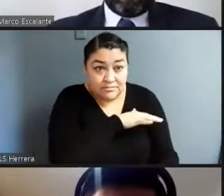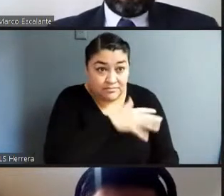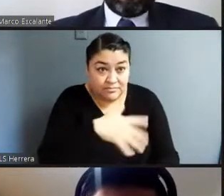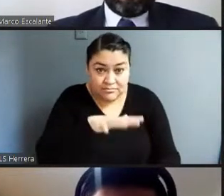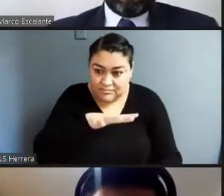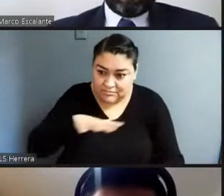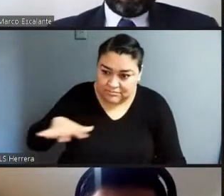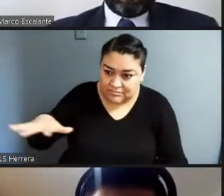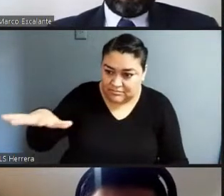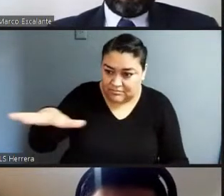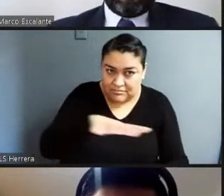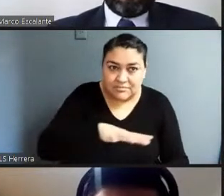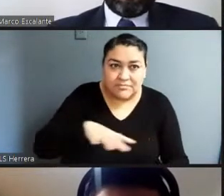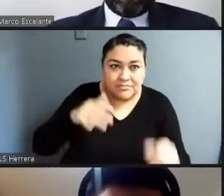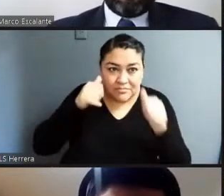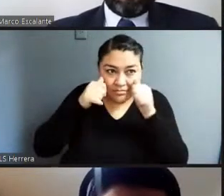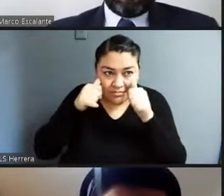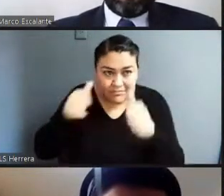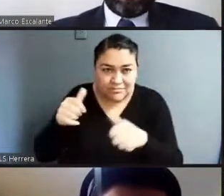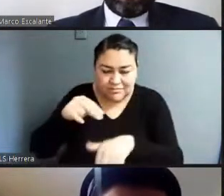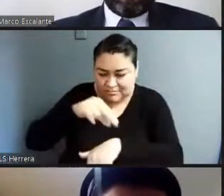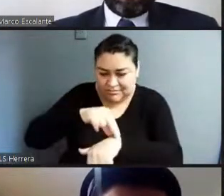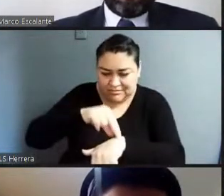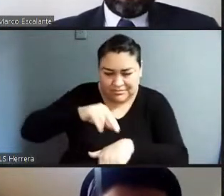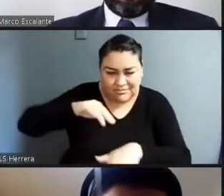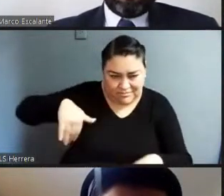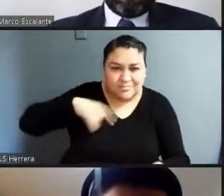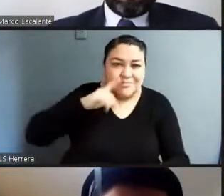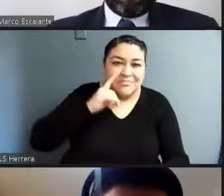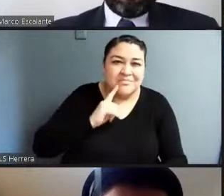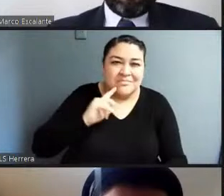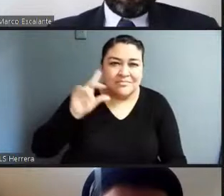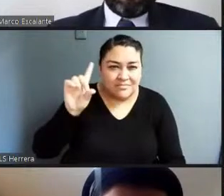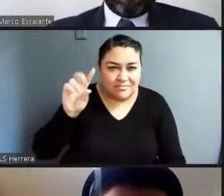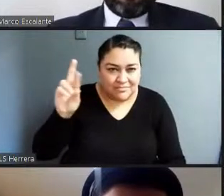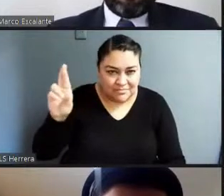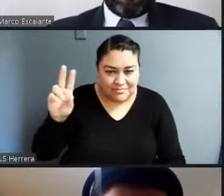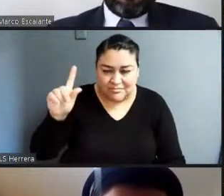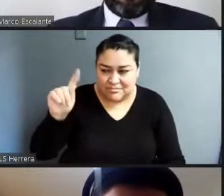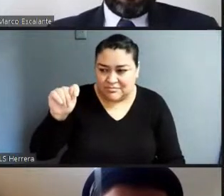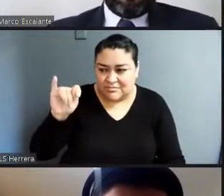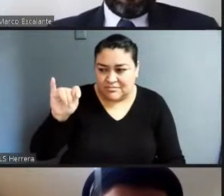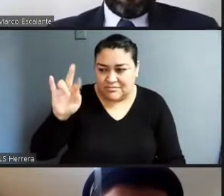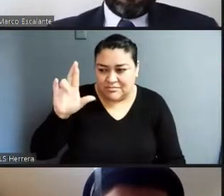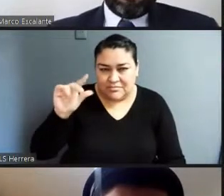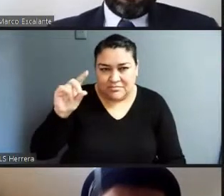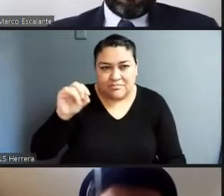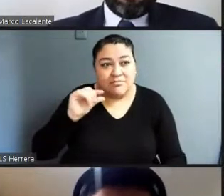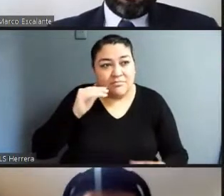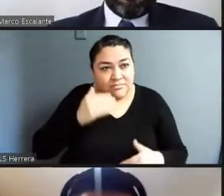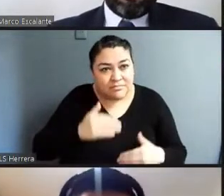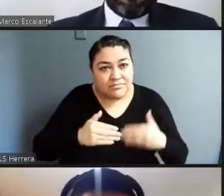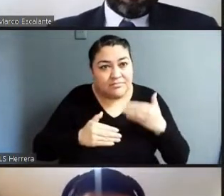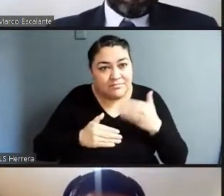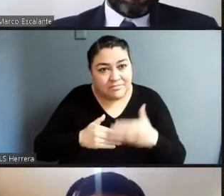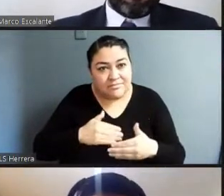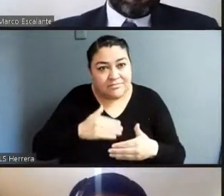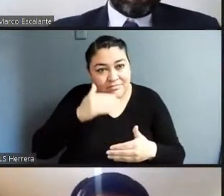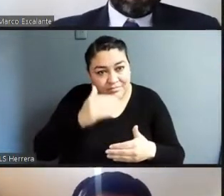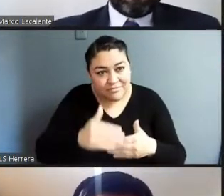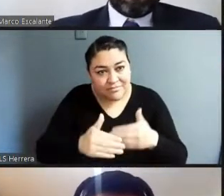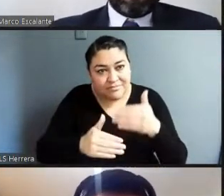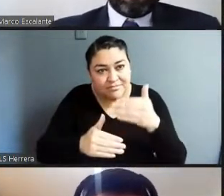the population. This curricular update that mentioned by Dr. Tirado is something that